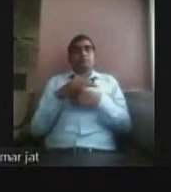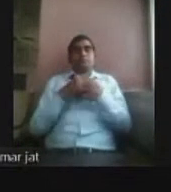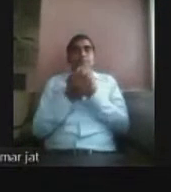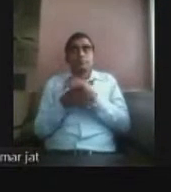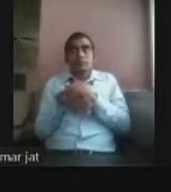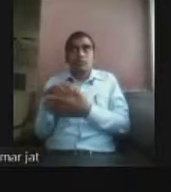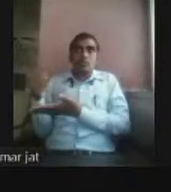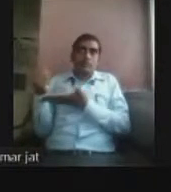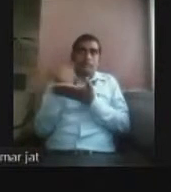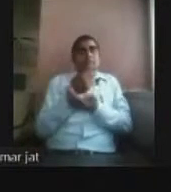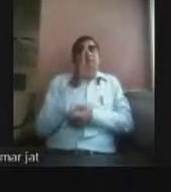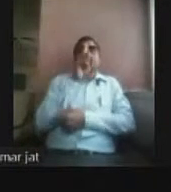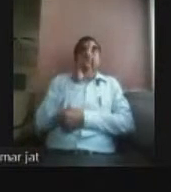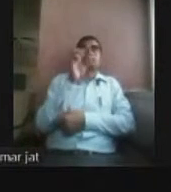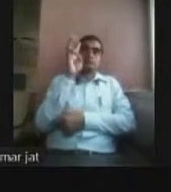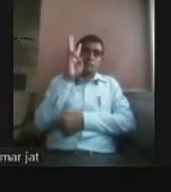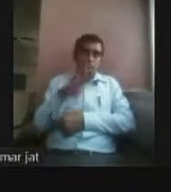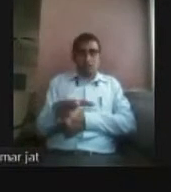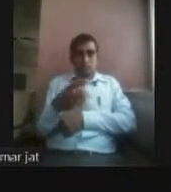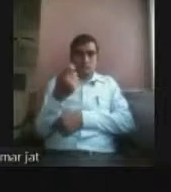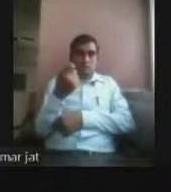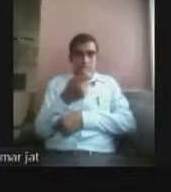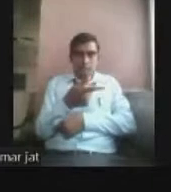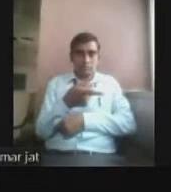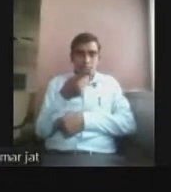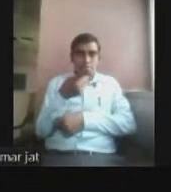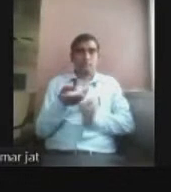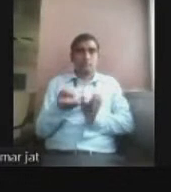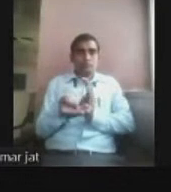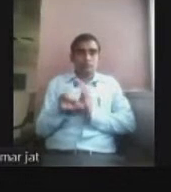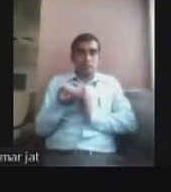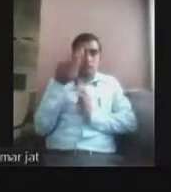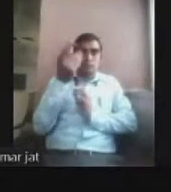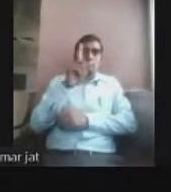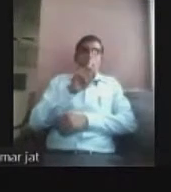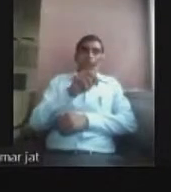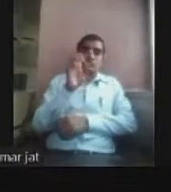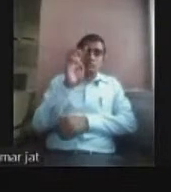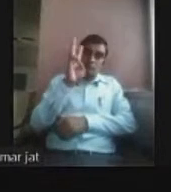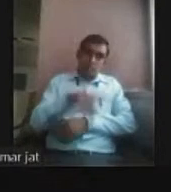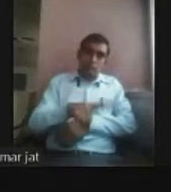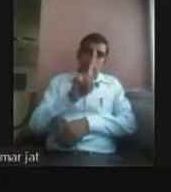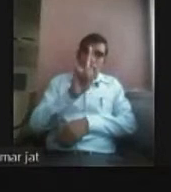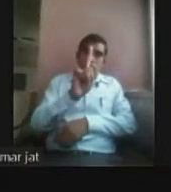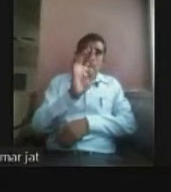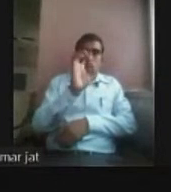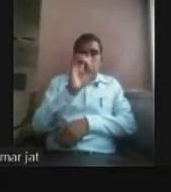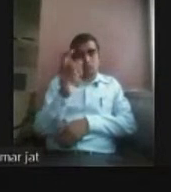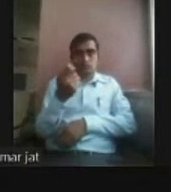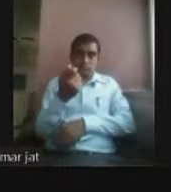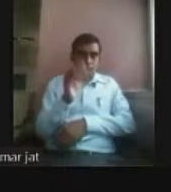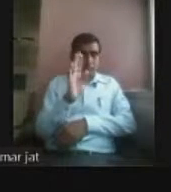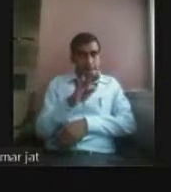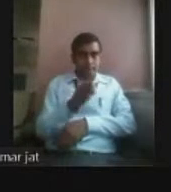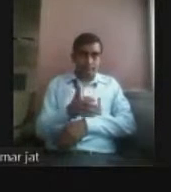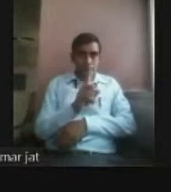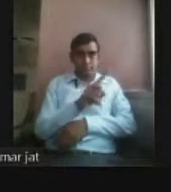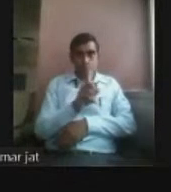that were provided? For instance, if 1,000 rupees were provided, now in this year we would provide